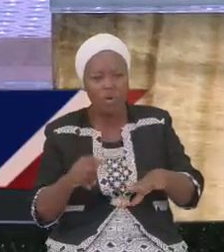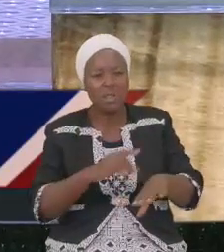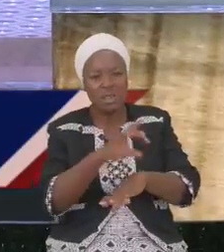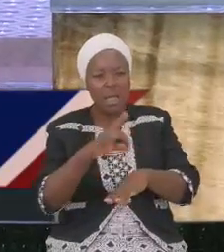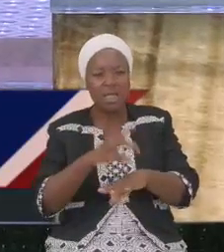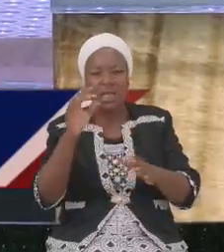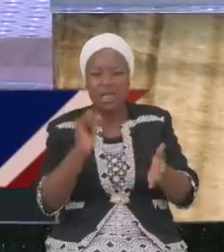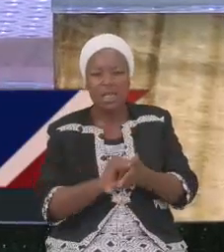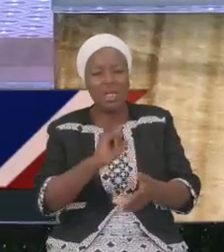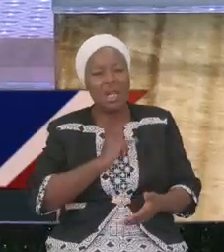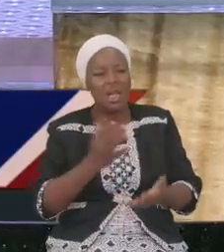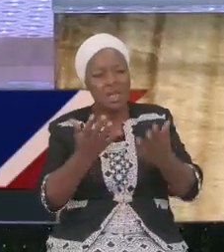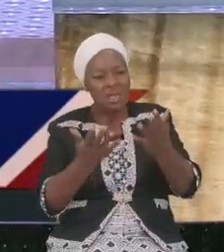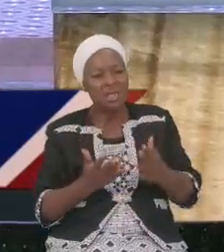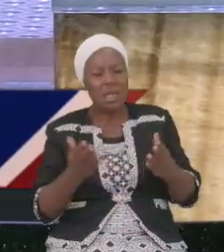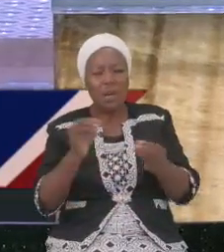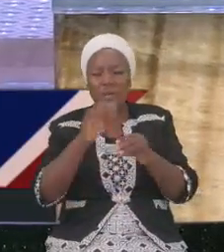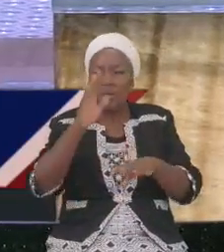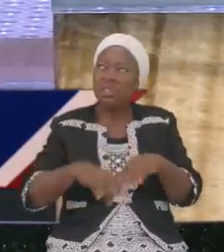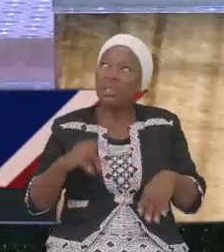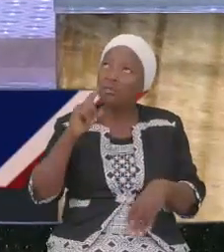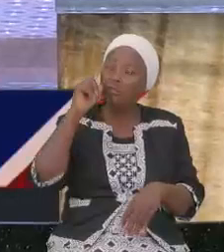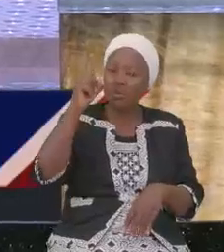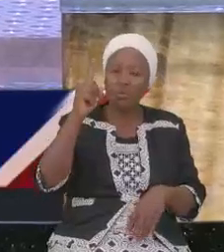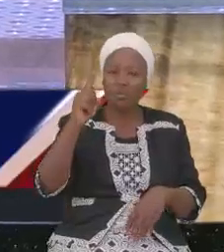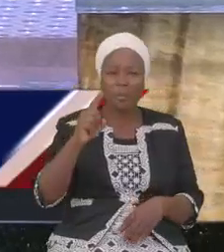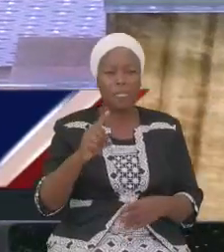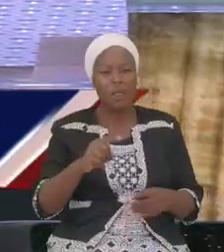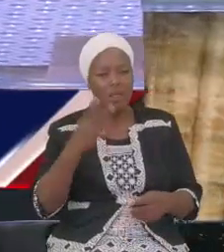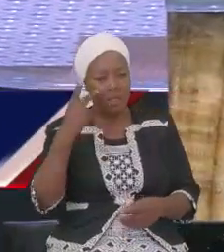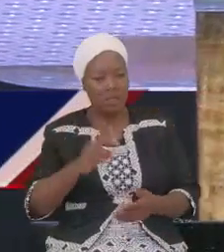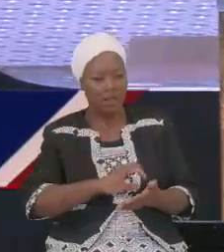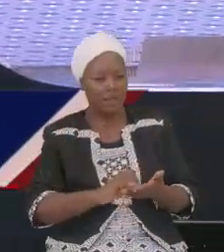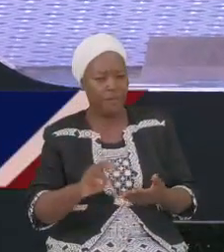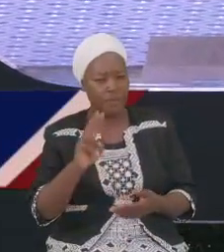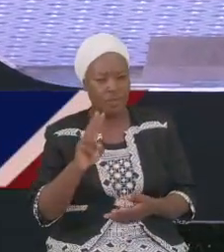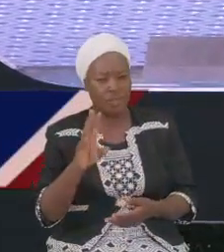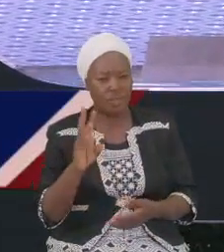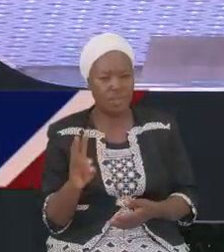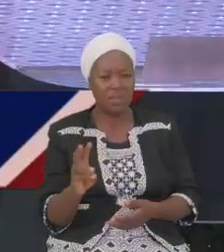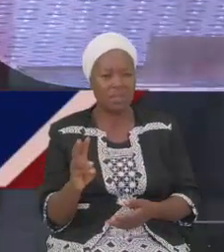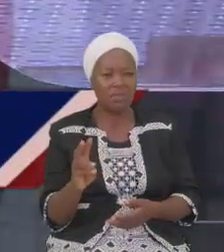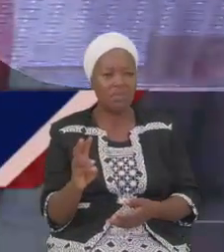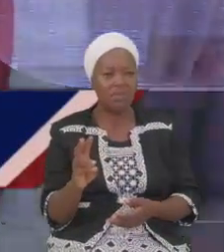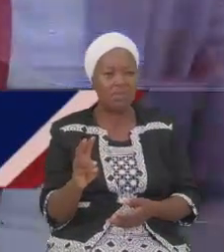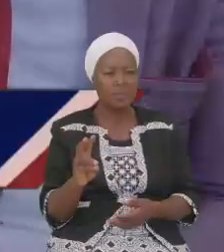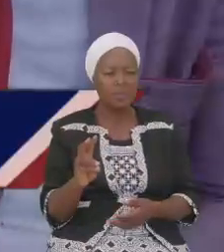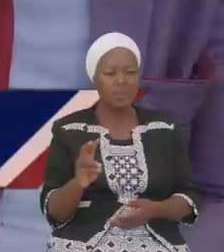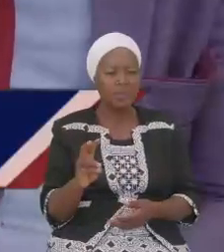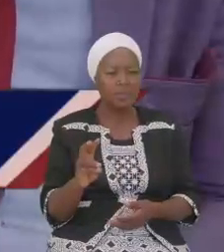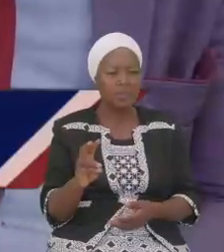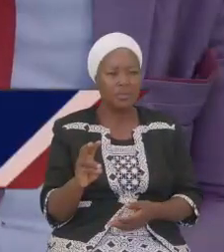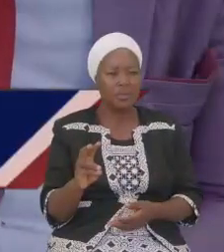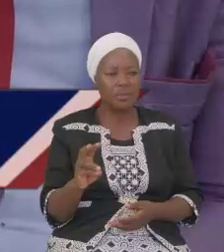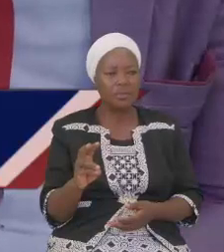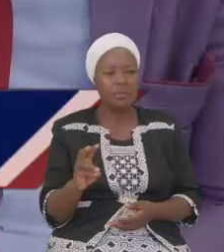that I desire beside thee. Look at verse 26. It says in verse 26, it tells